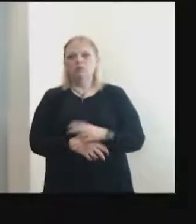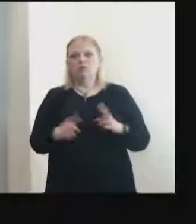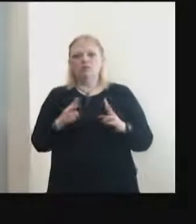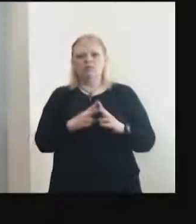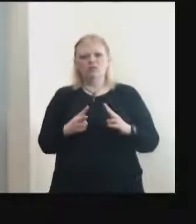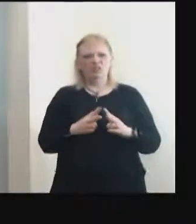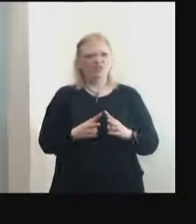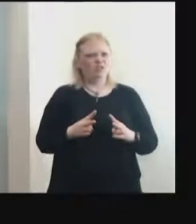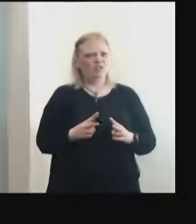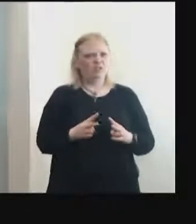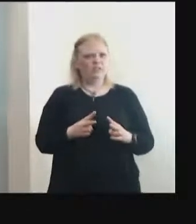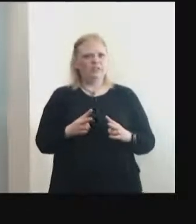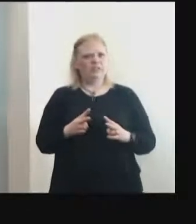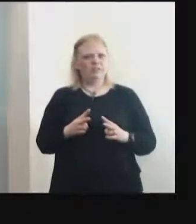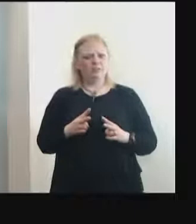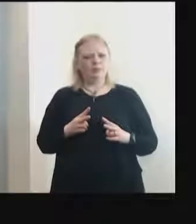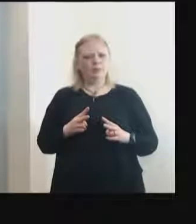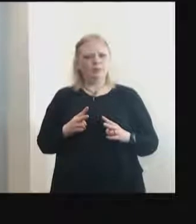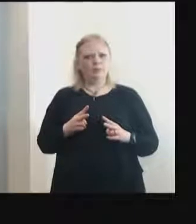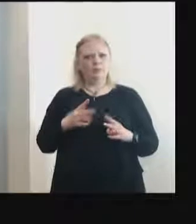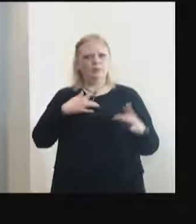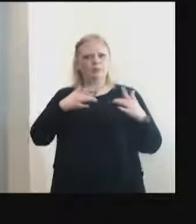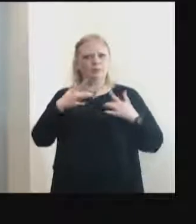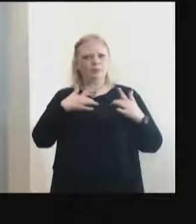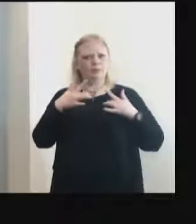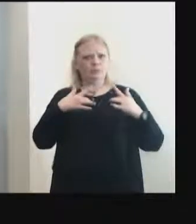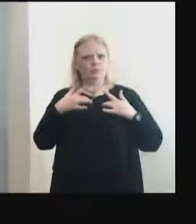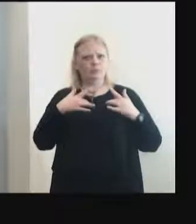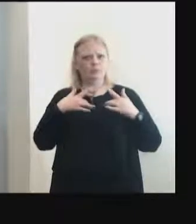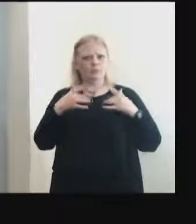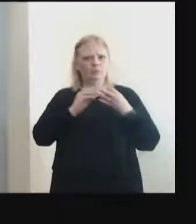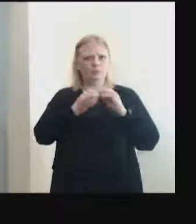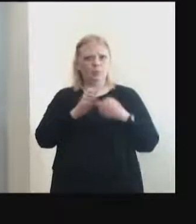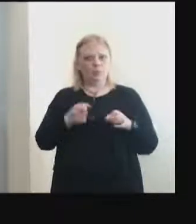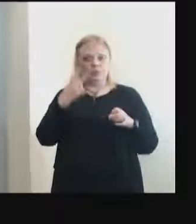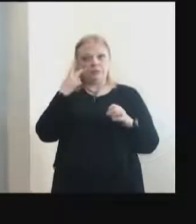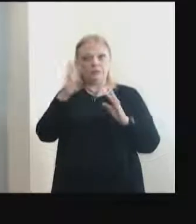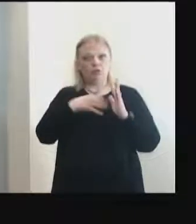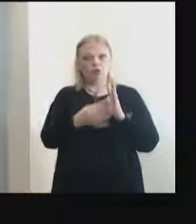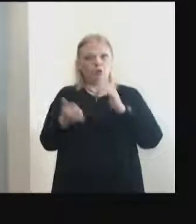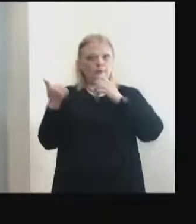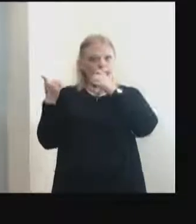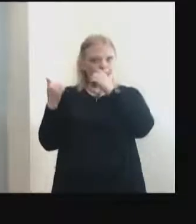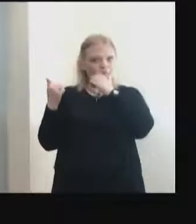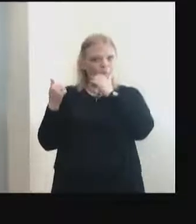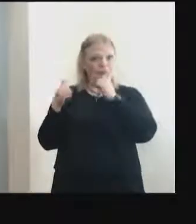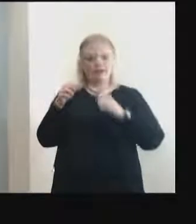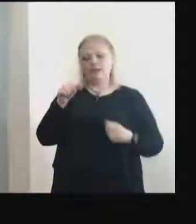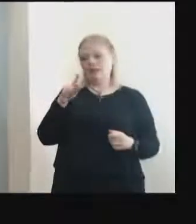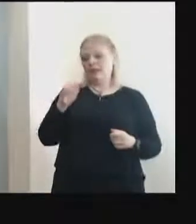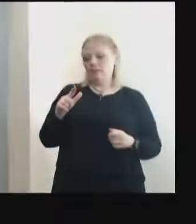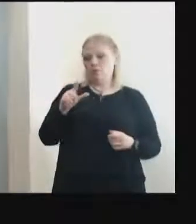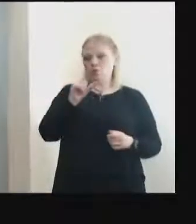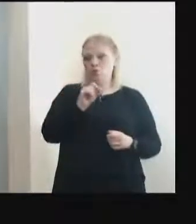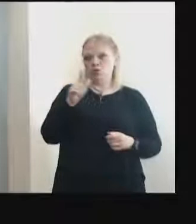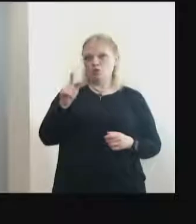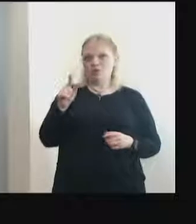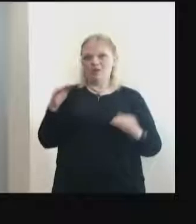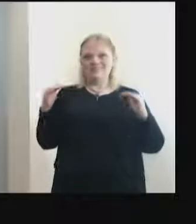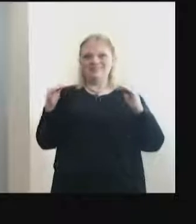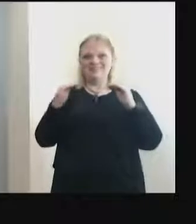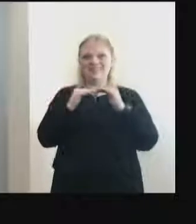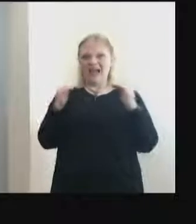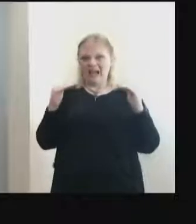distressing figure. I didn't talk about it just yet, but we're going to talk about it now, even though you can look at it in a chart. April 2021